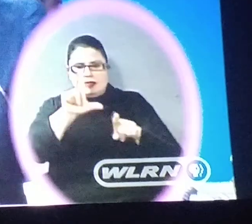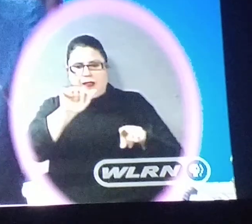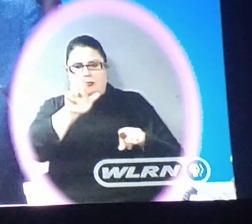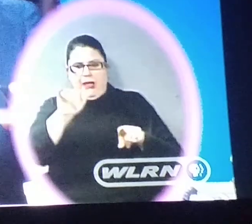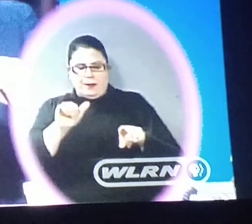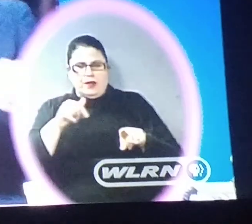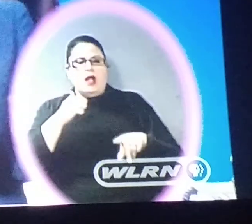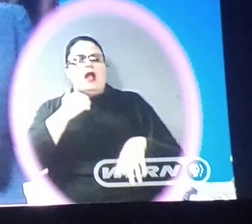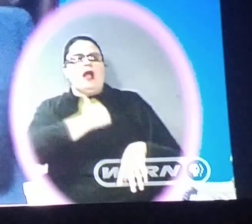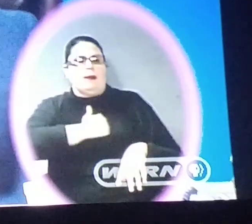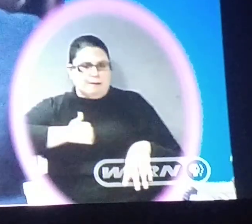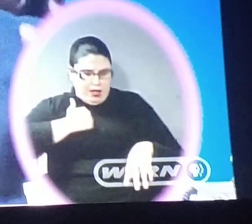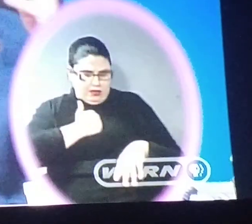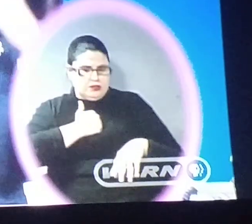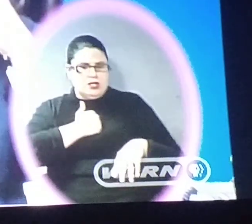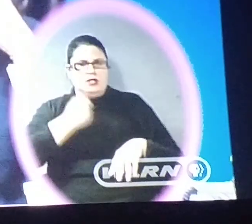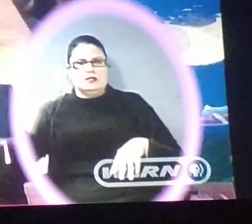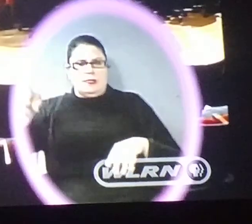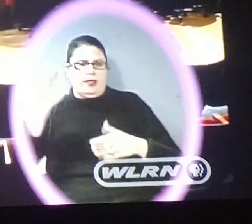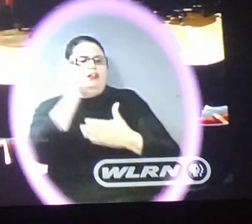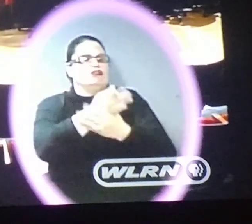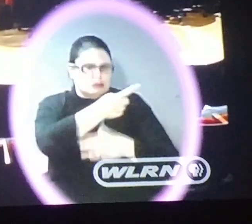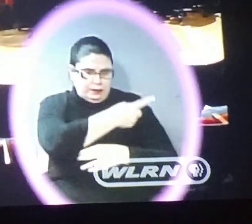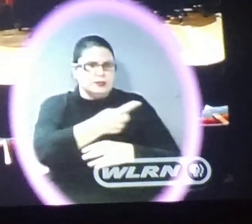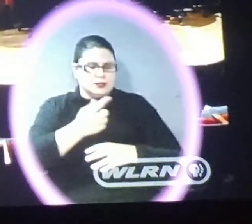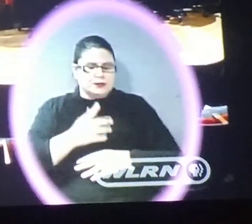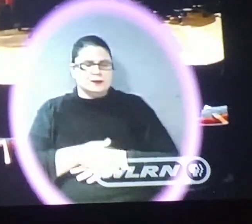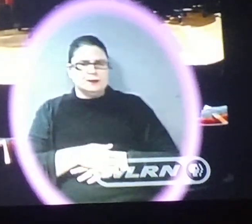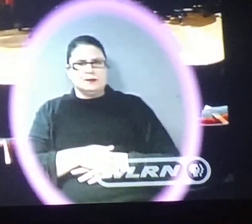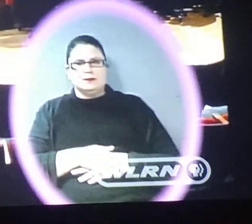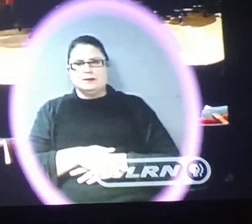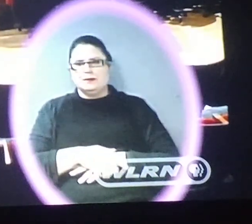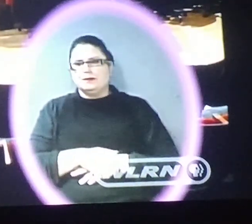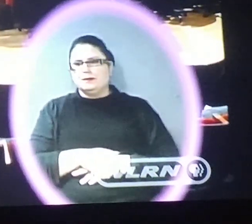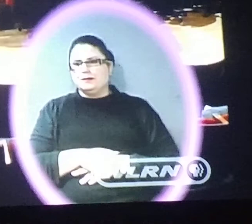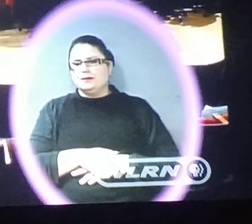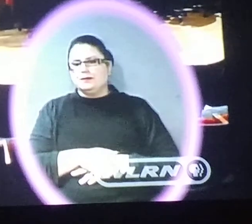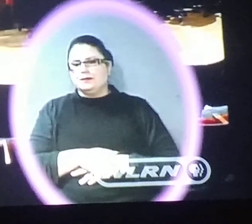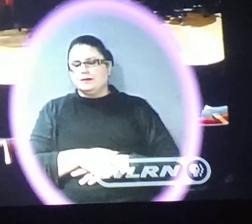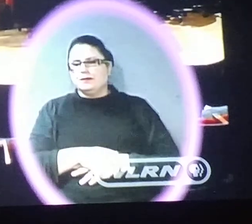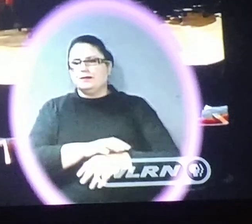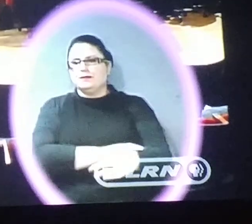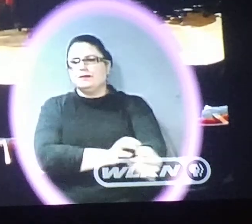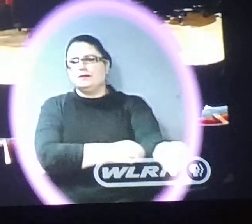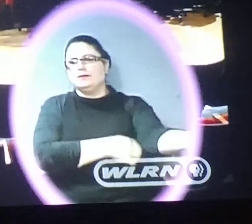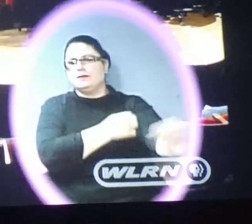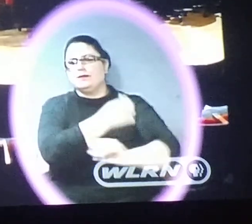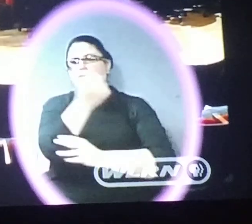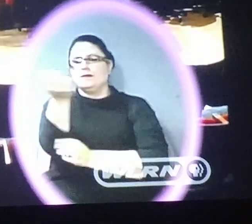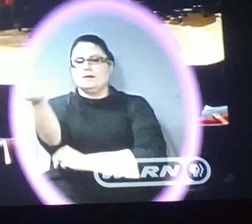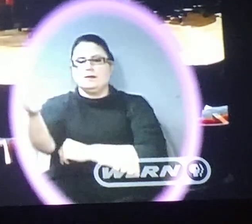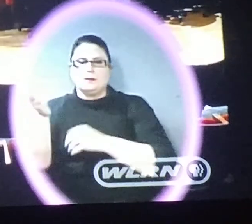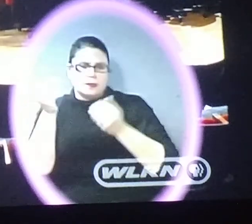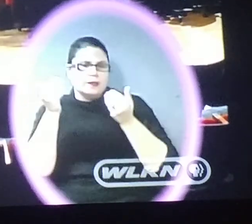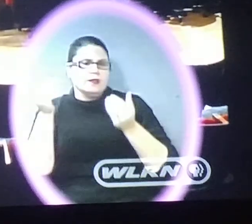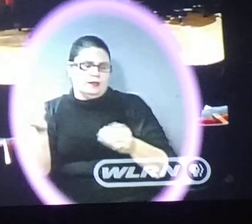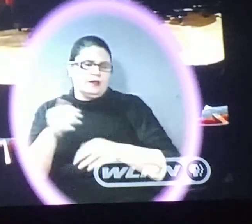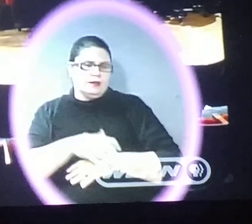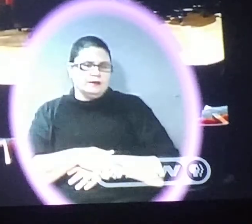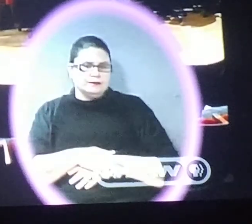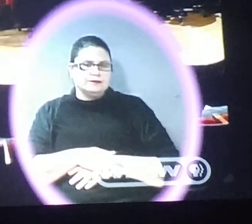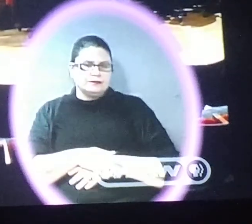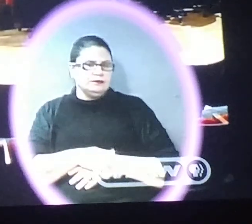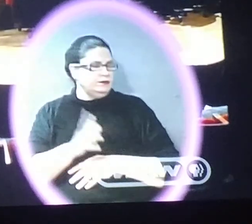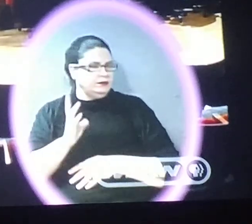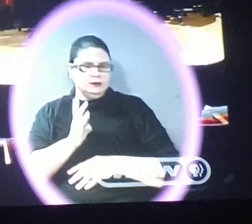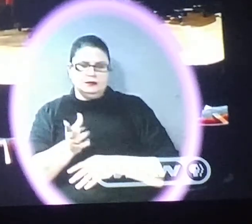apologize. Thank you. May I continue? Yes, ma'am. Yes, I believe the attorney indicated to us that it was perfectly